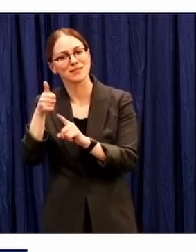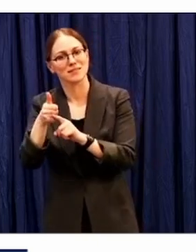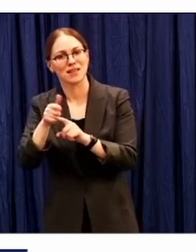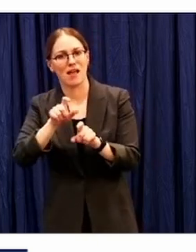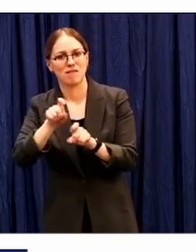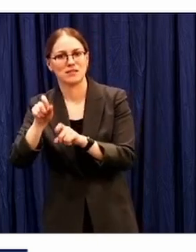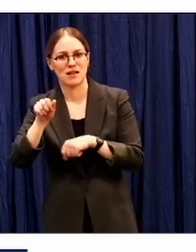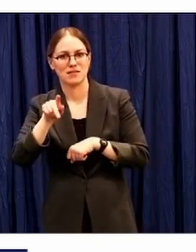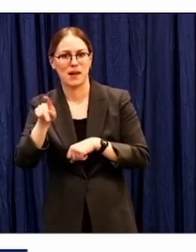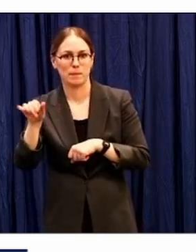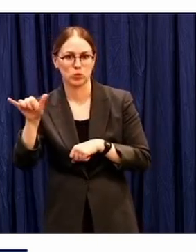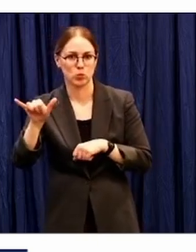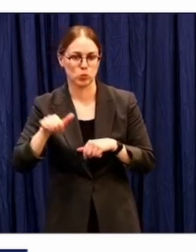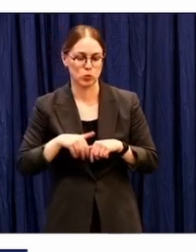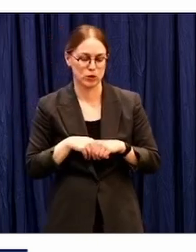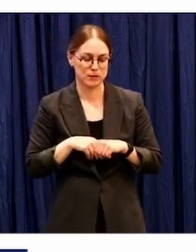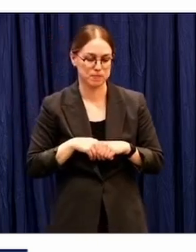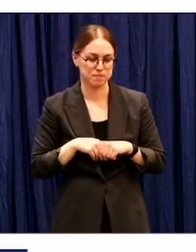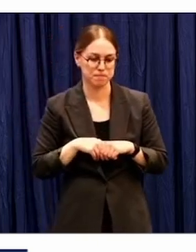testing.